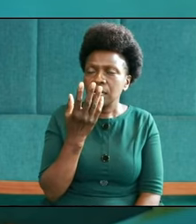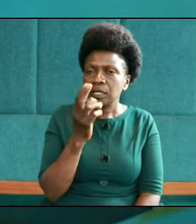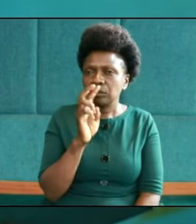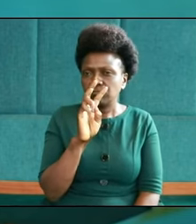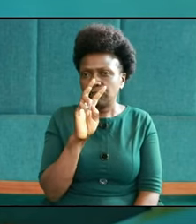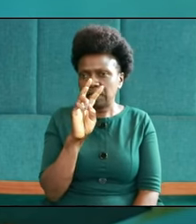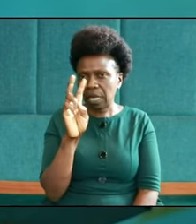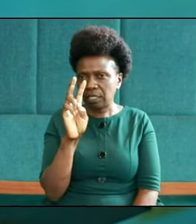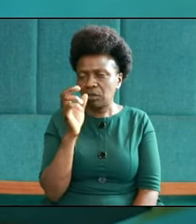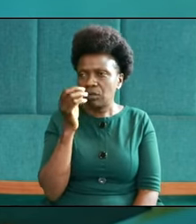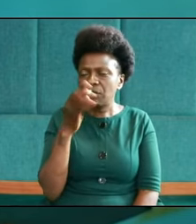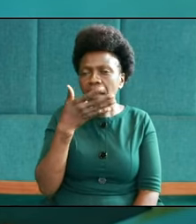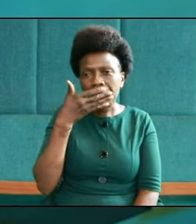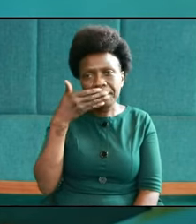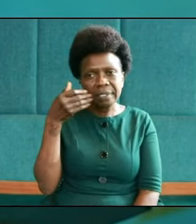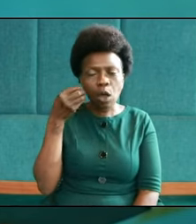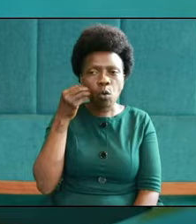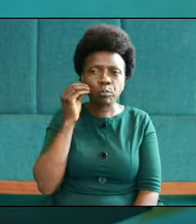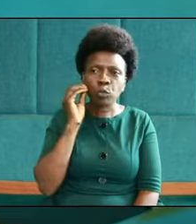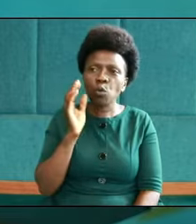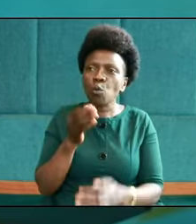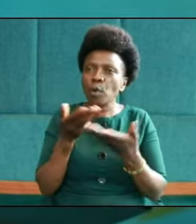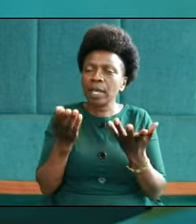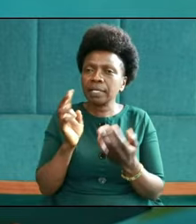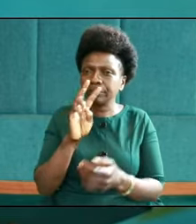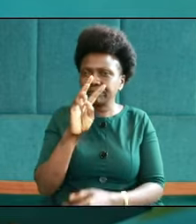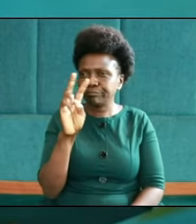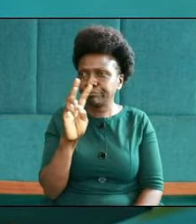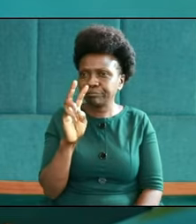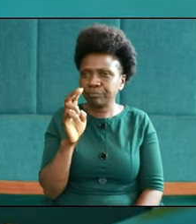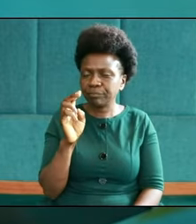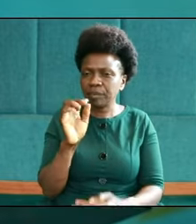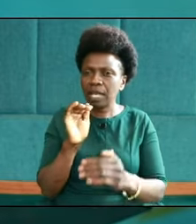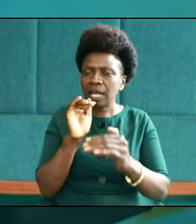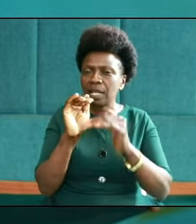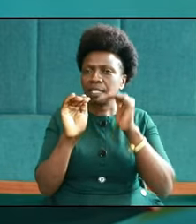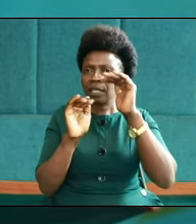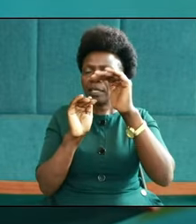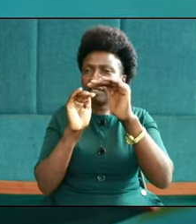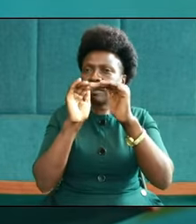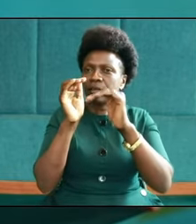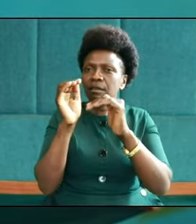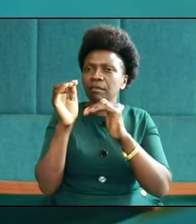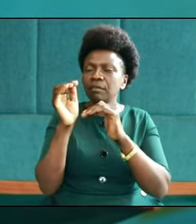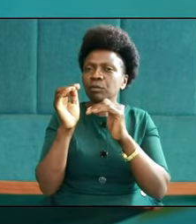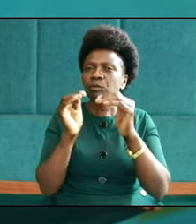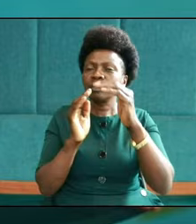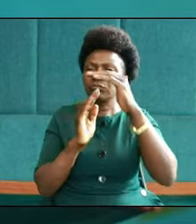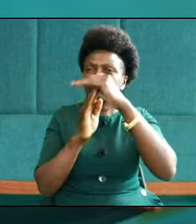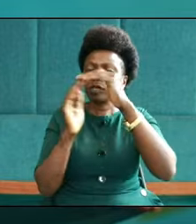glance of a better home, where he sees a ladder that is connecting heaven and